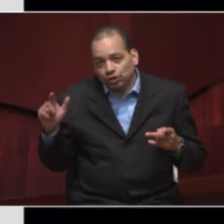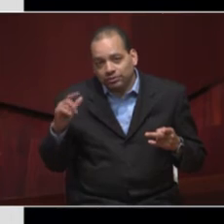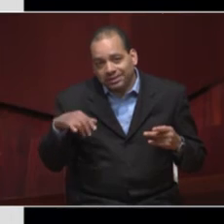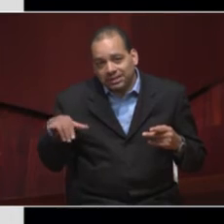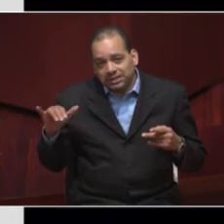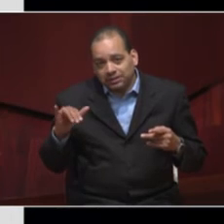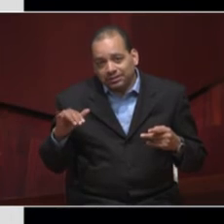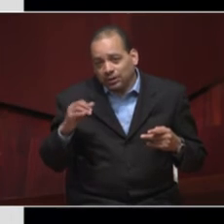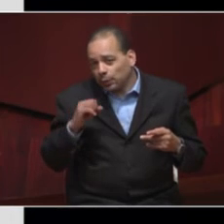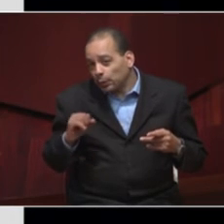relevant.